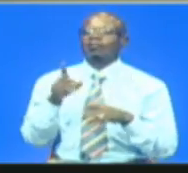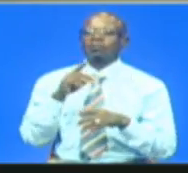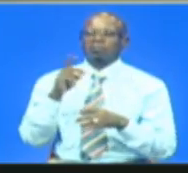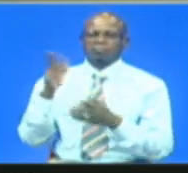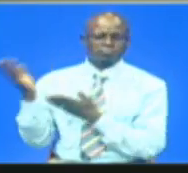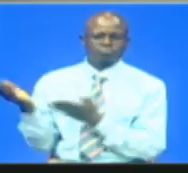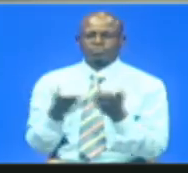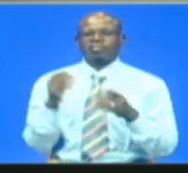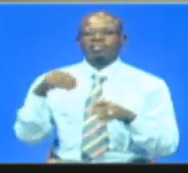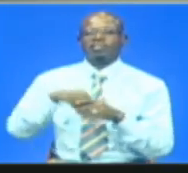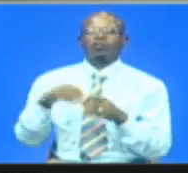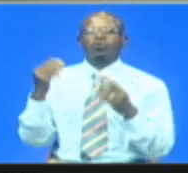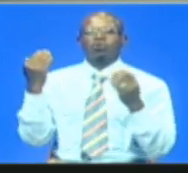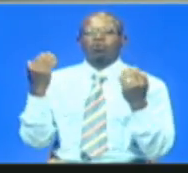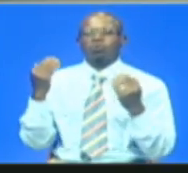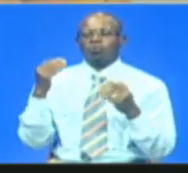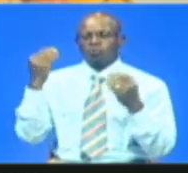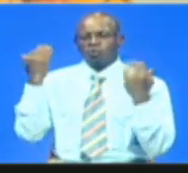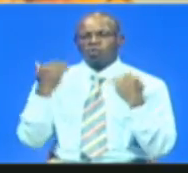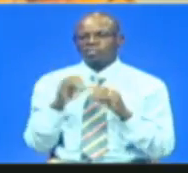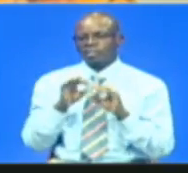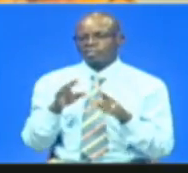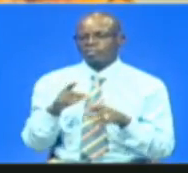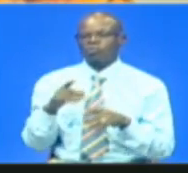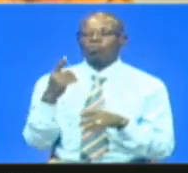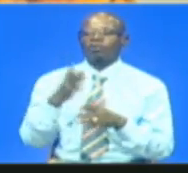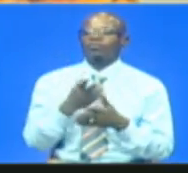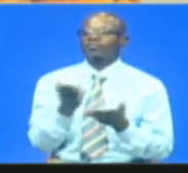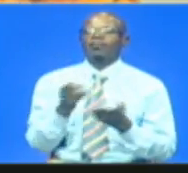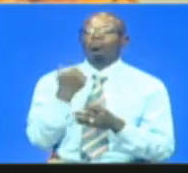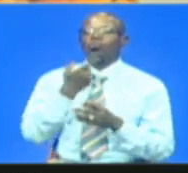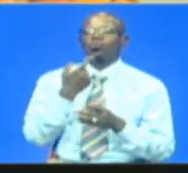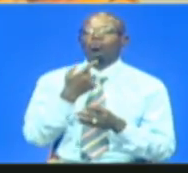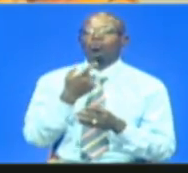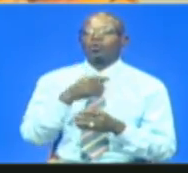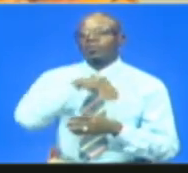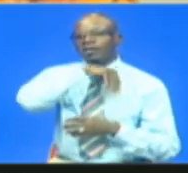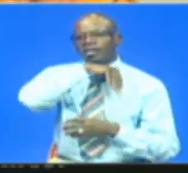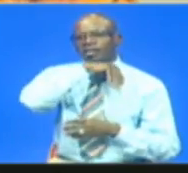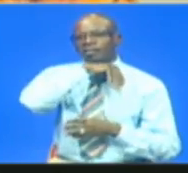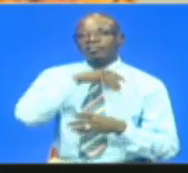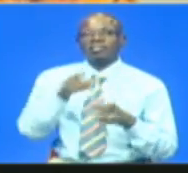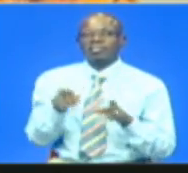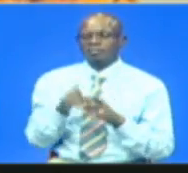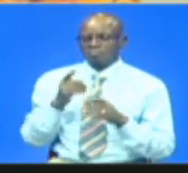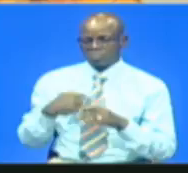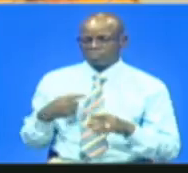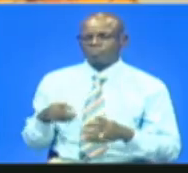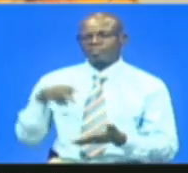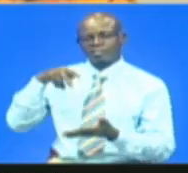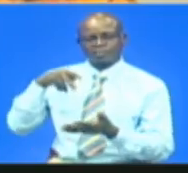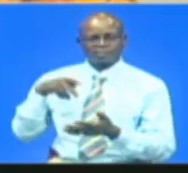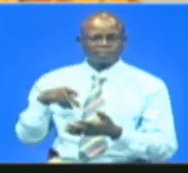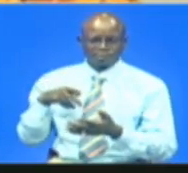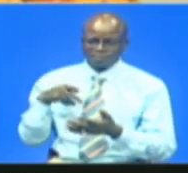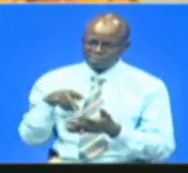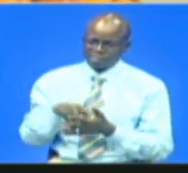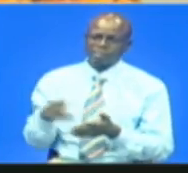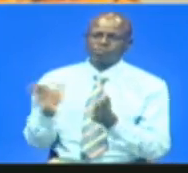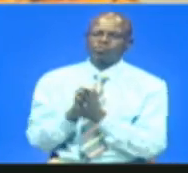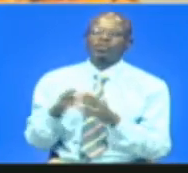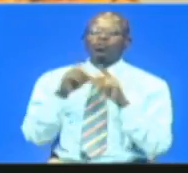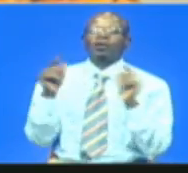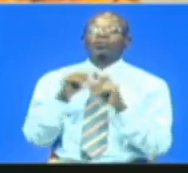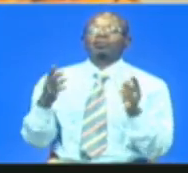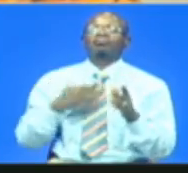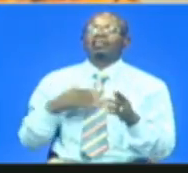being ODM leader Raila Odinga. Okay. I'll stand by it until the day I die. Mm. It is what happened. Mm. Yes,